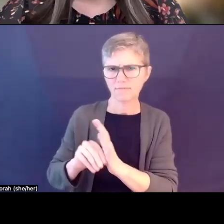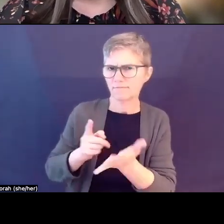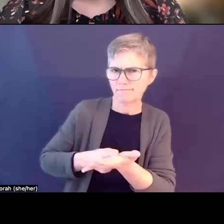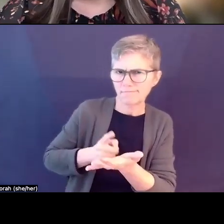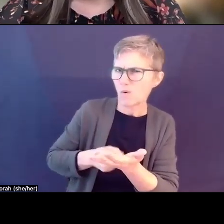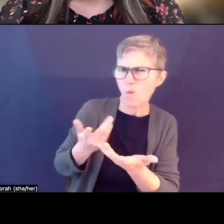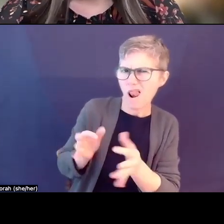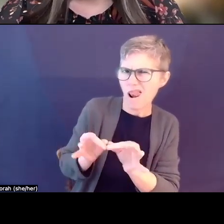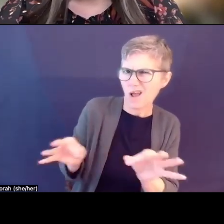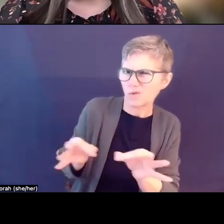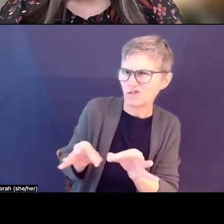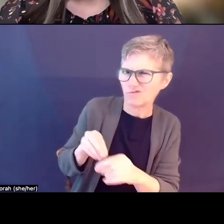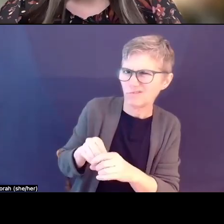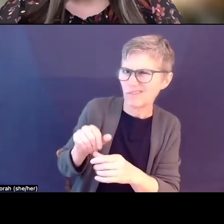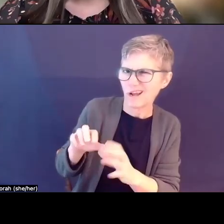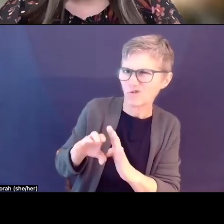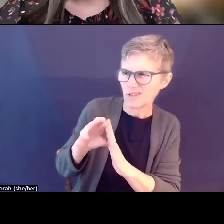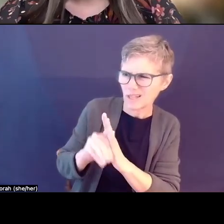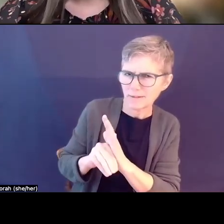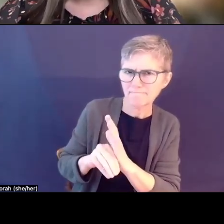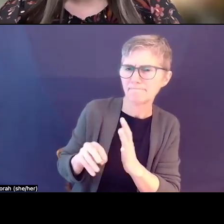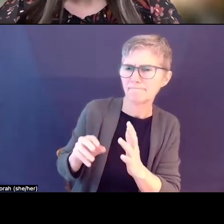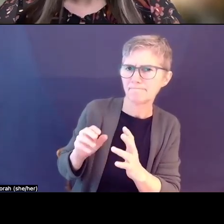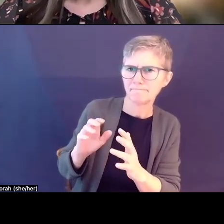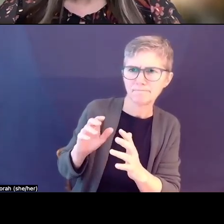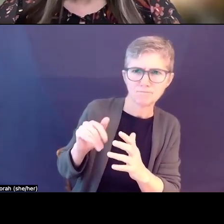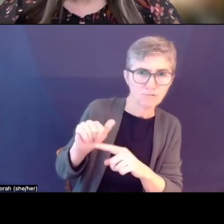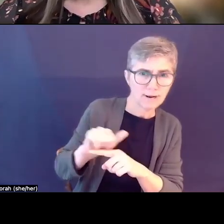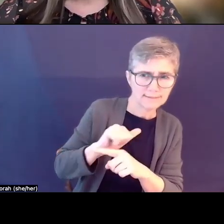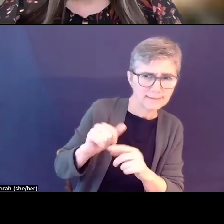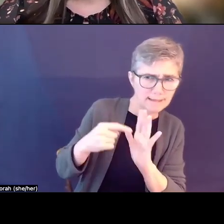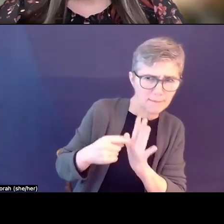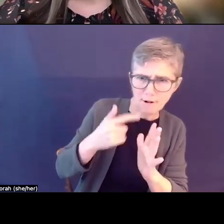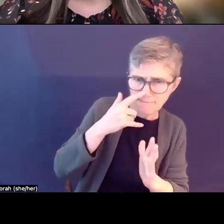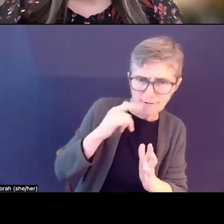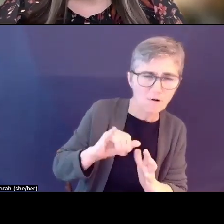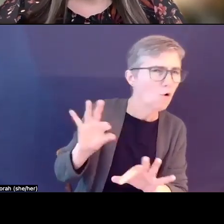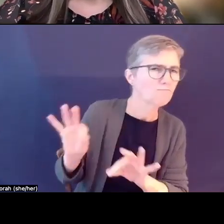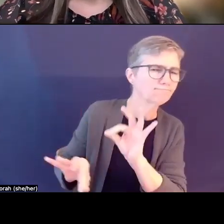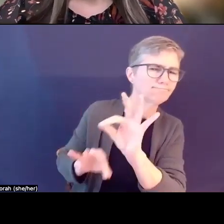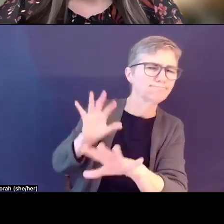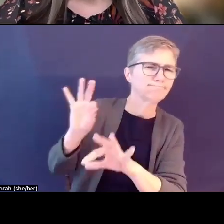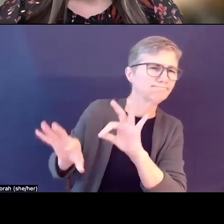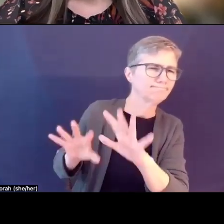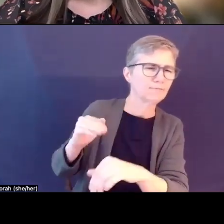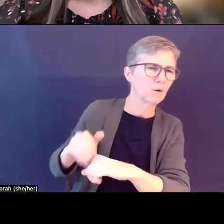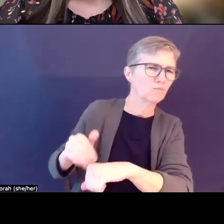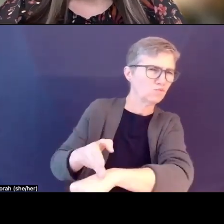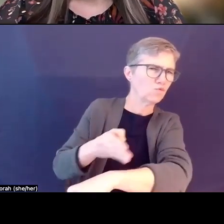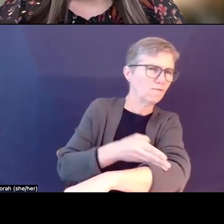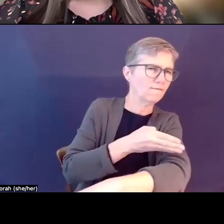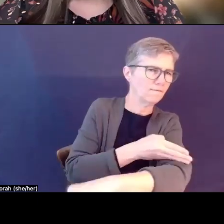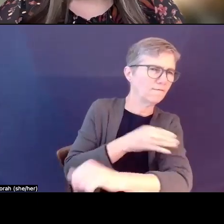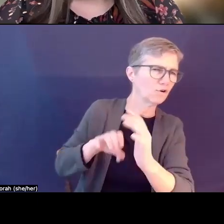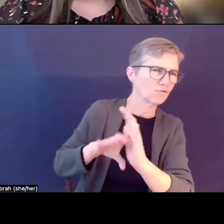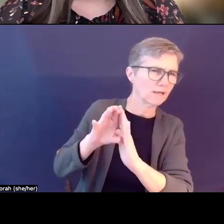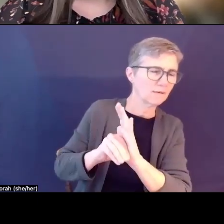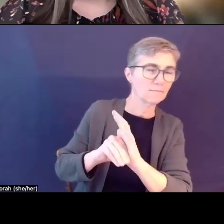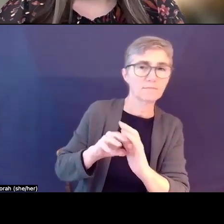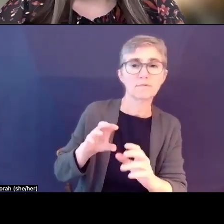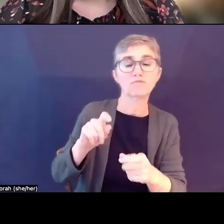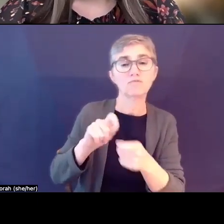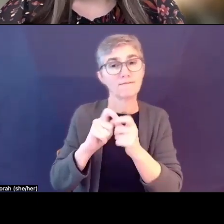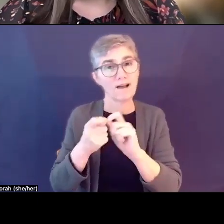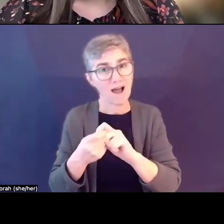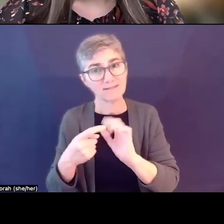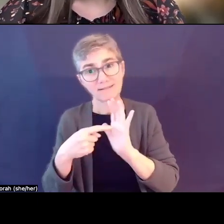in the curriculum along with some of the practice examples. They offered suggestions for ways to improve the curriculum, including by revising an